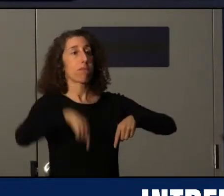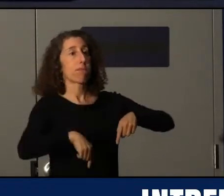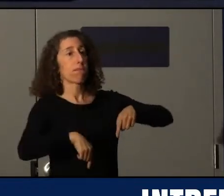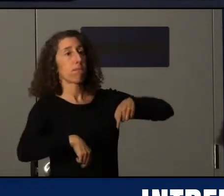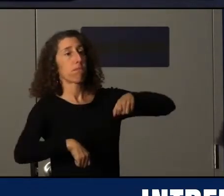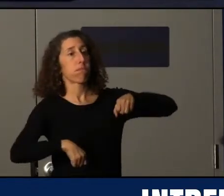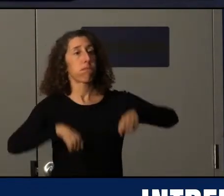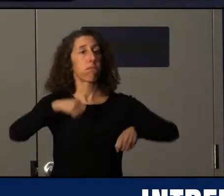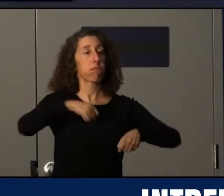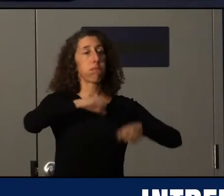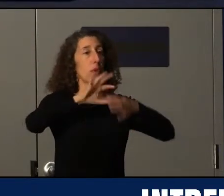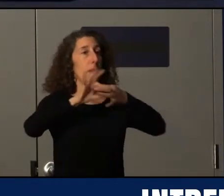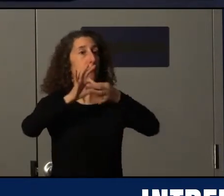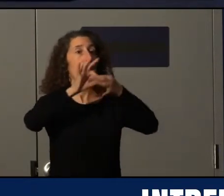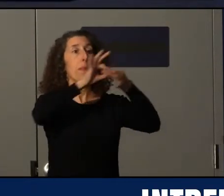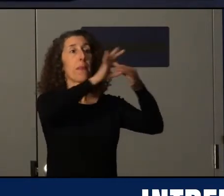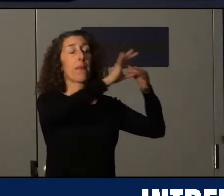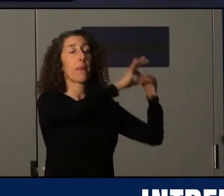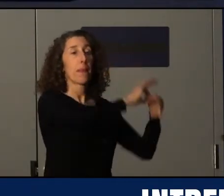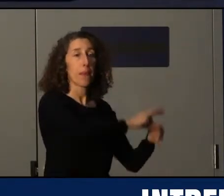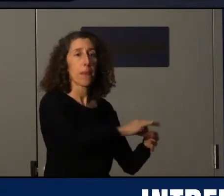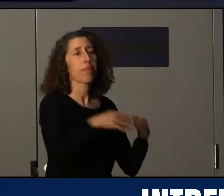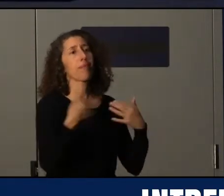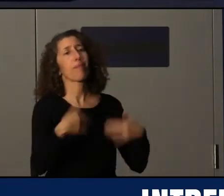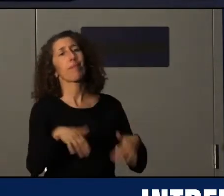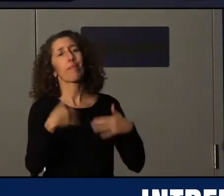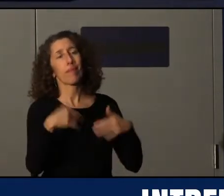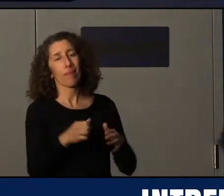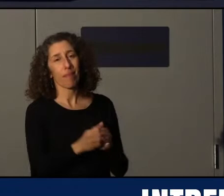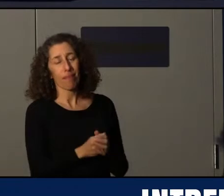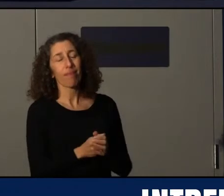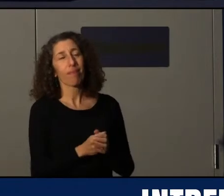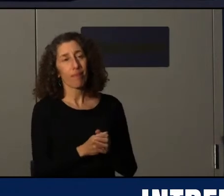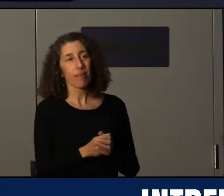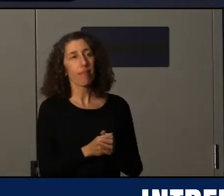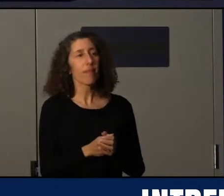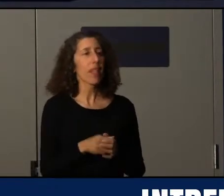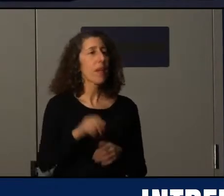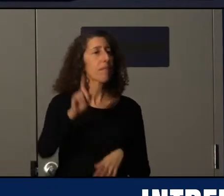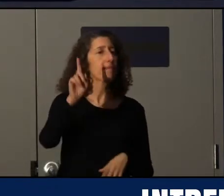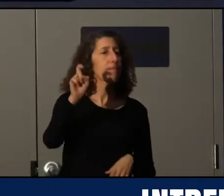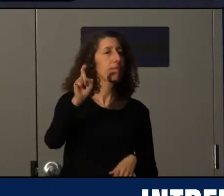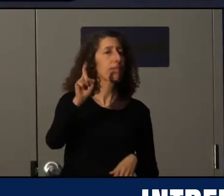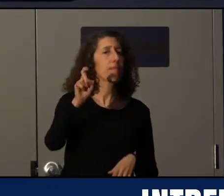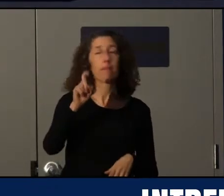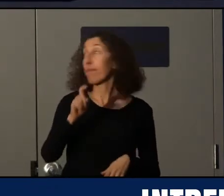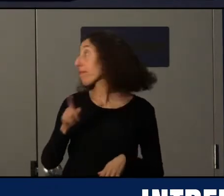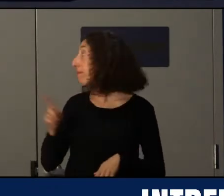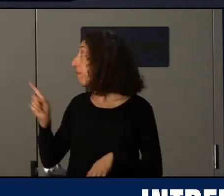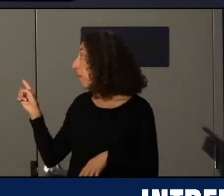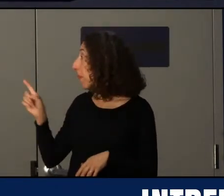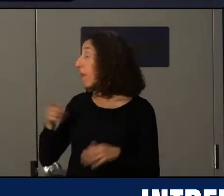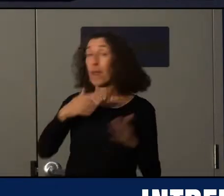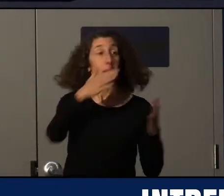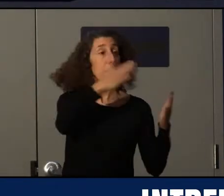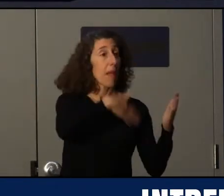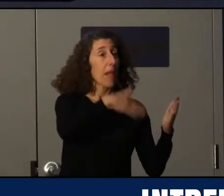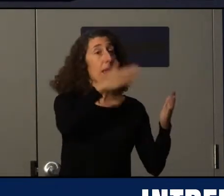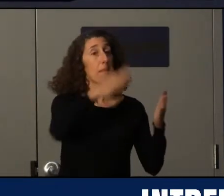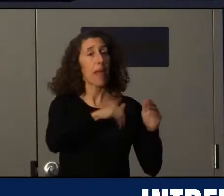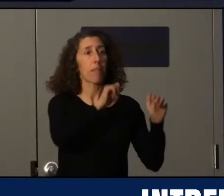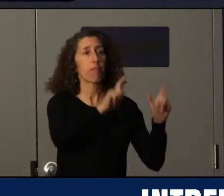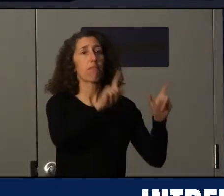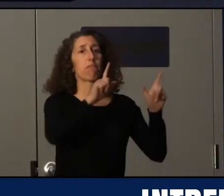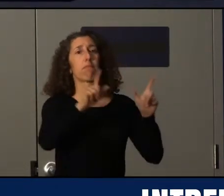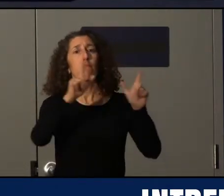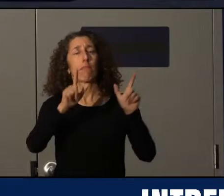awesome. Now, the paintings we've seen here that are popping up, did you know what you wanted to paint before you got there? Did you get